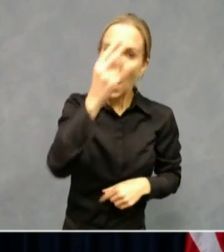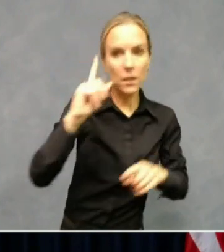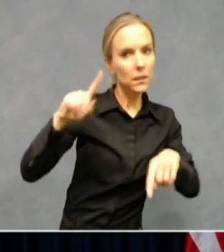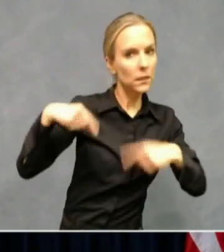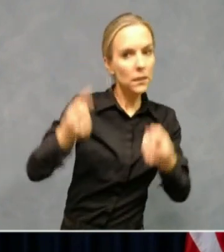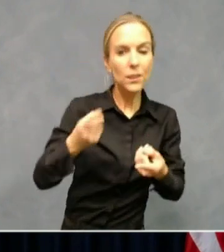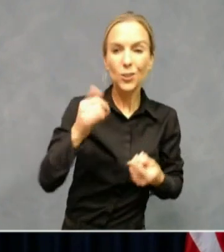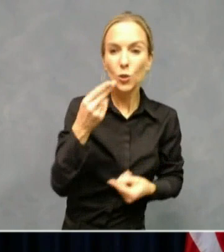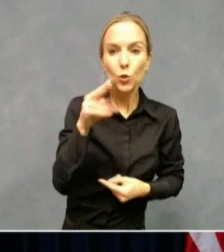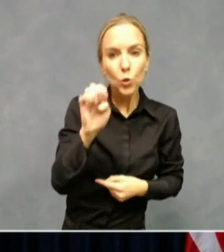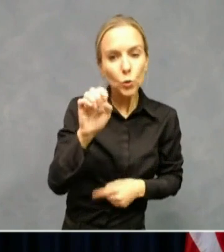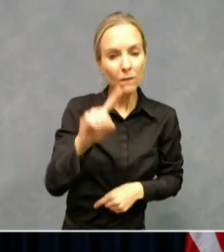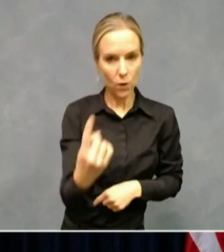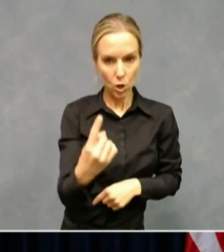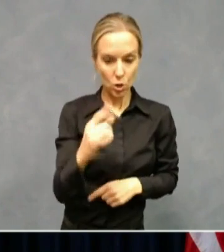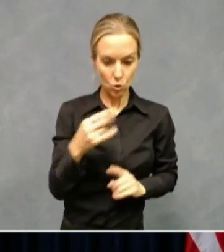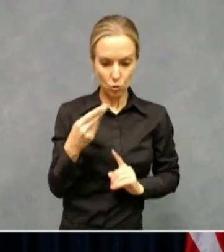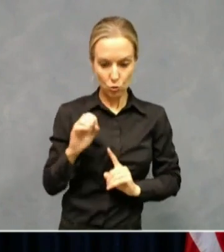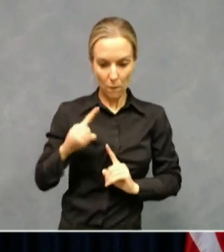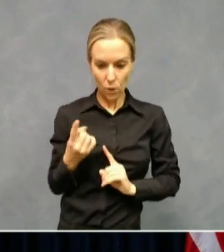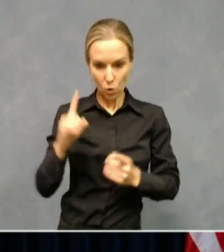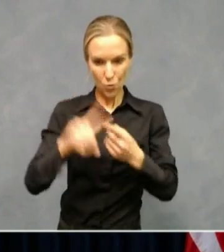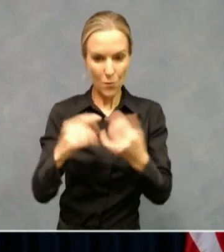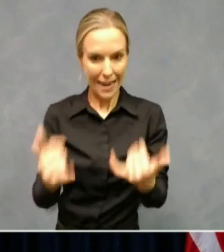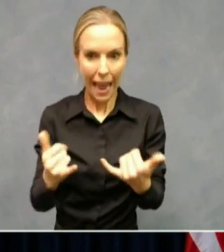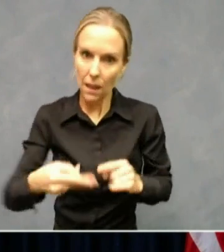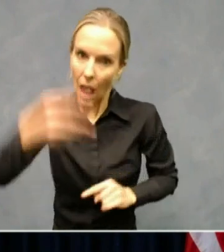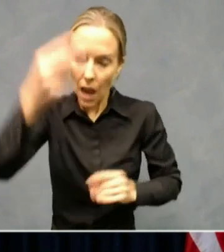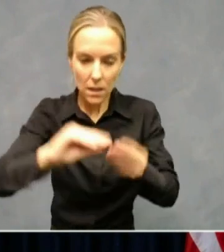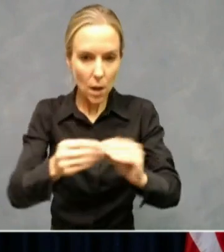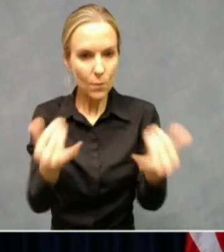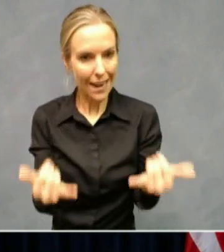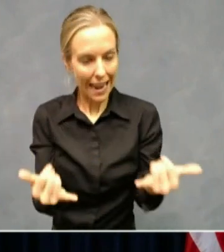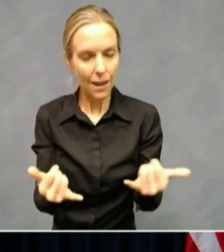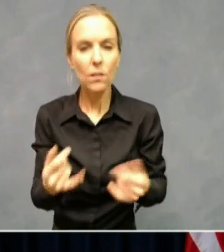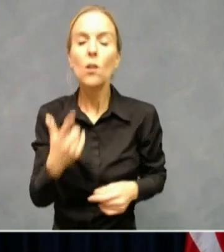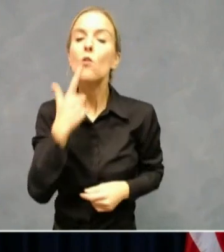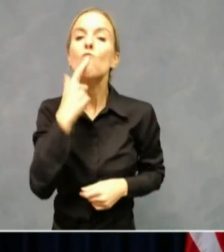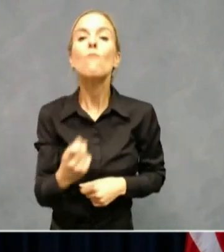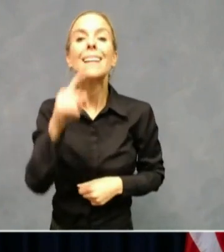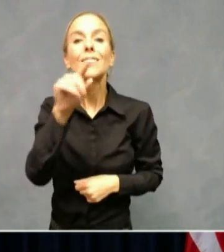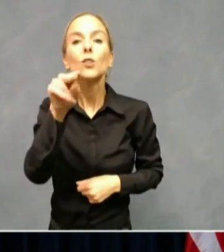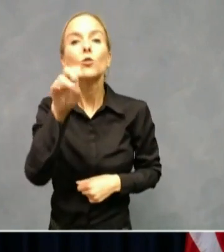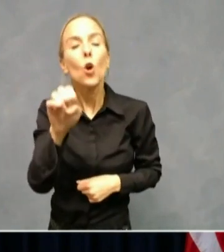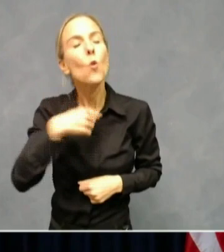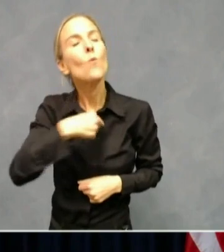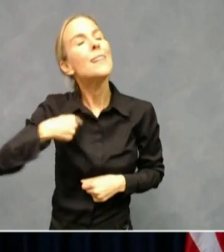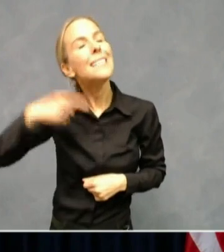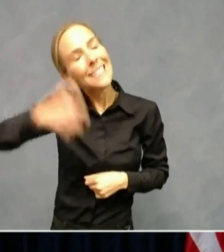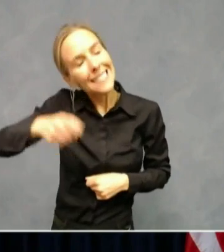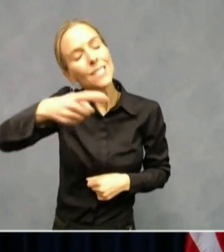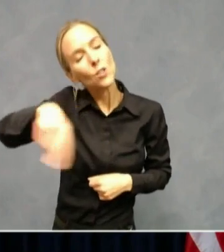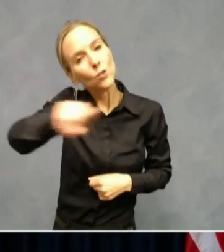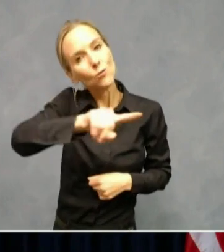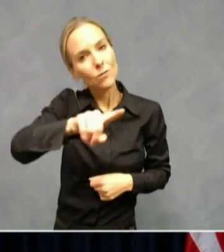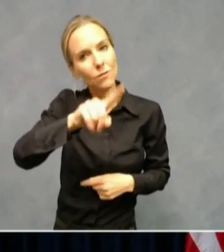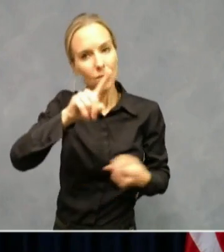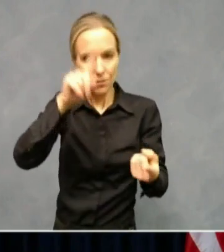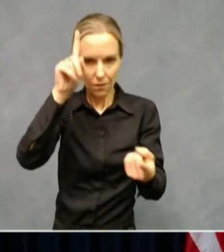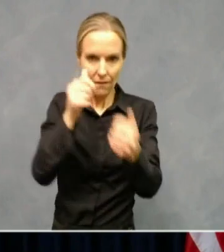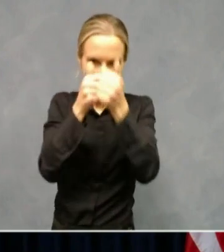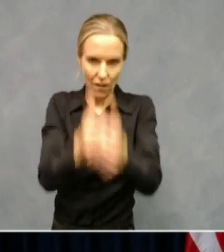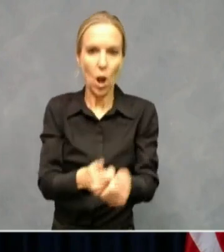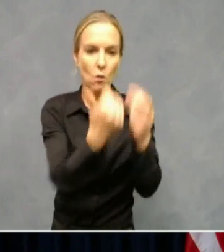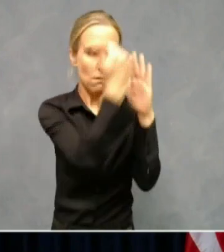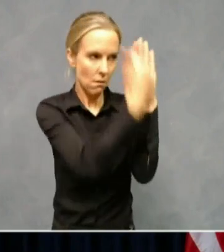1st. And remember, those in the red zone, we need you. We need you to be following the recommendations. You know,